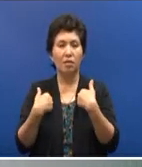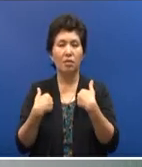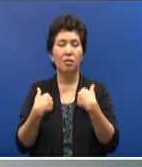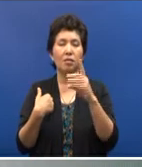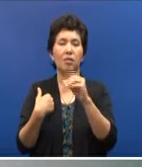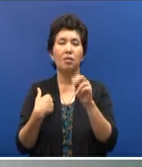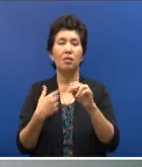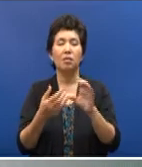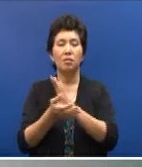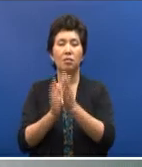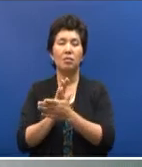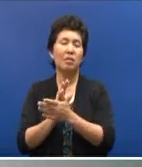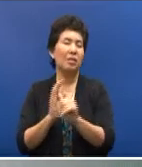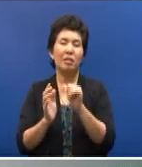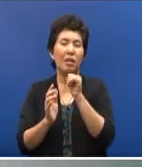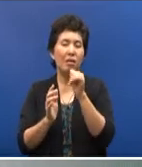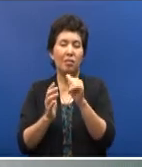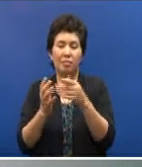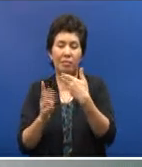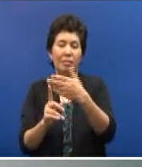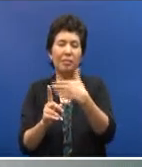dubbed as the untouchables.